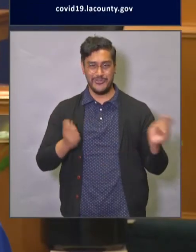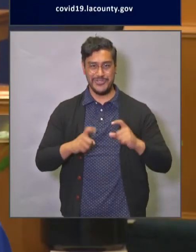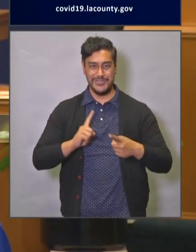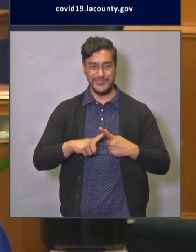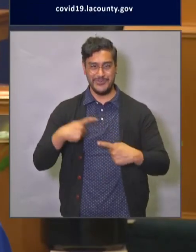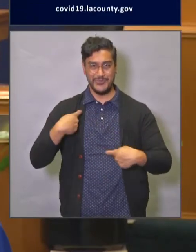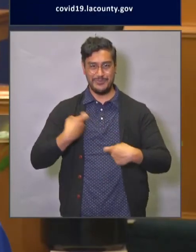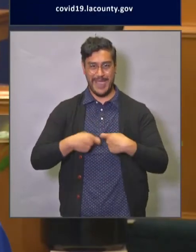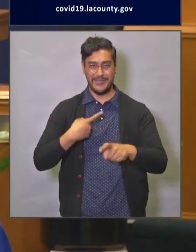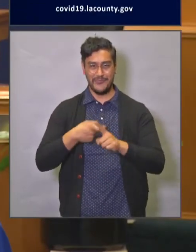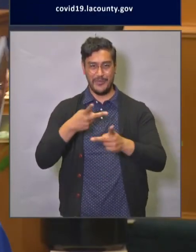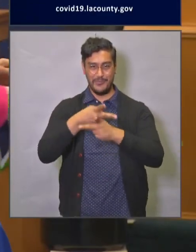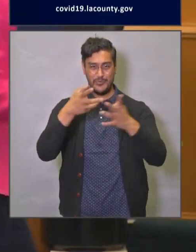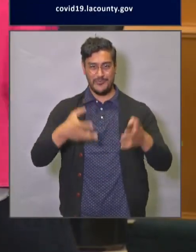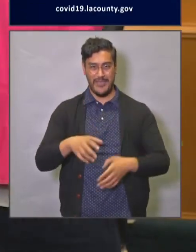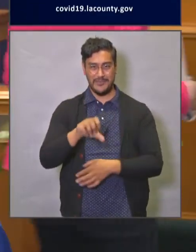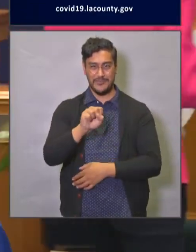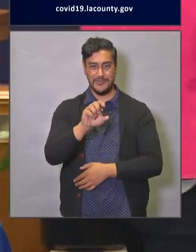from Supervisor Solis.